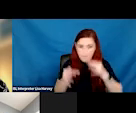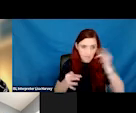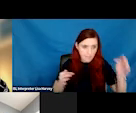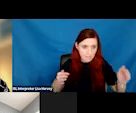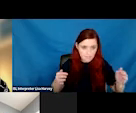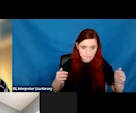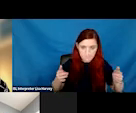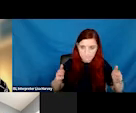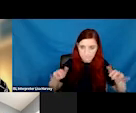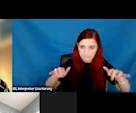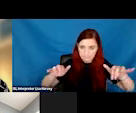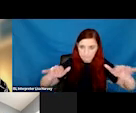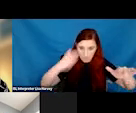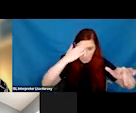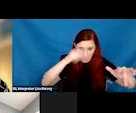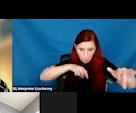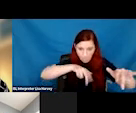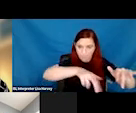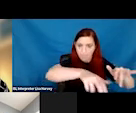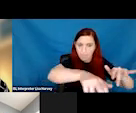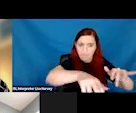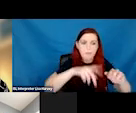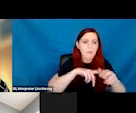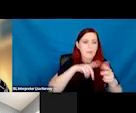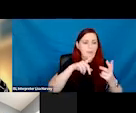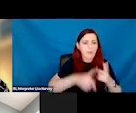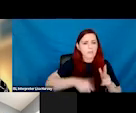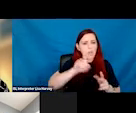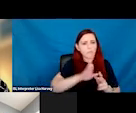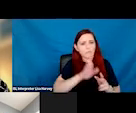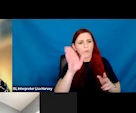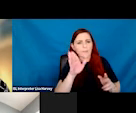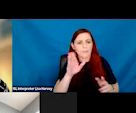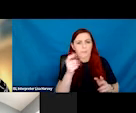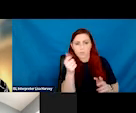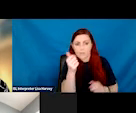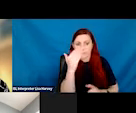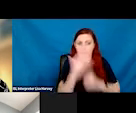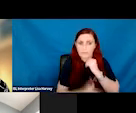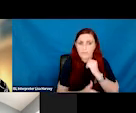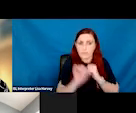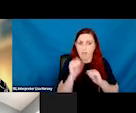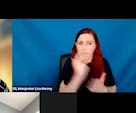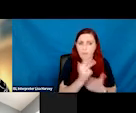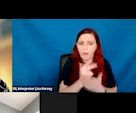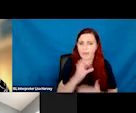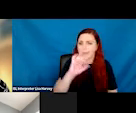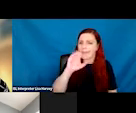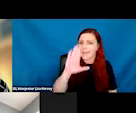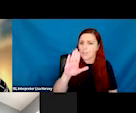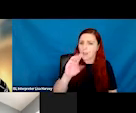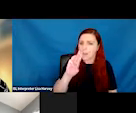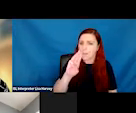wayfinding. The top right is a recently completed car park at the Cashel Palace. Very level